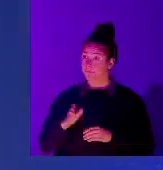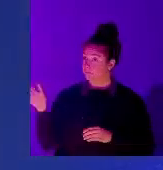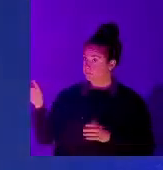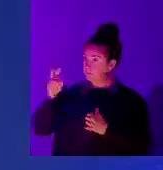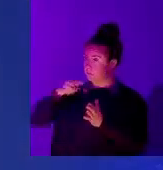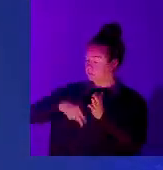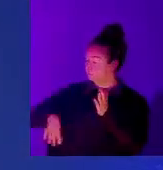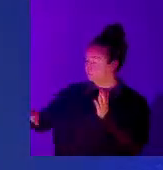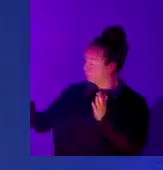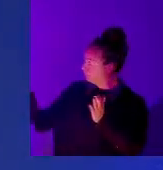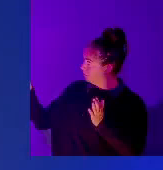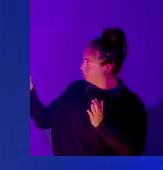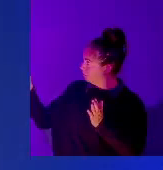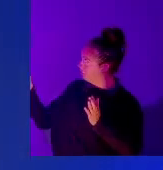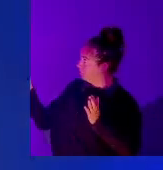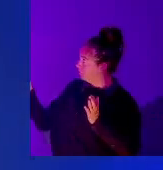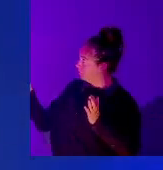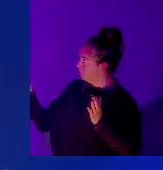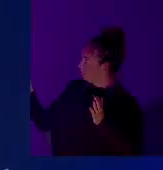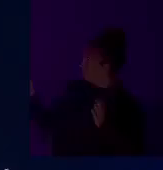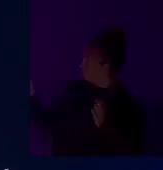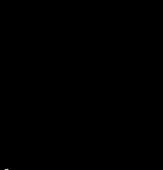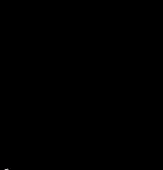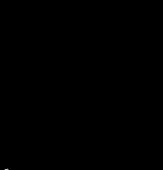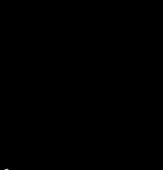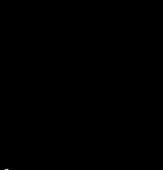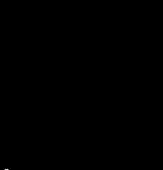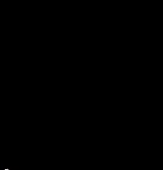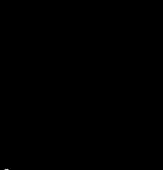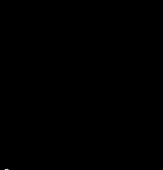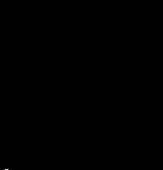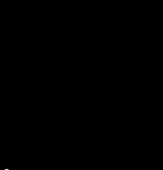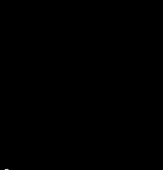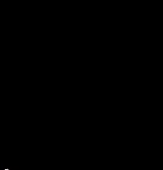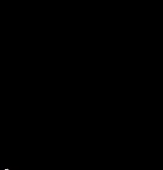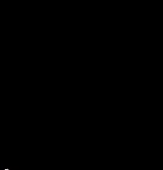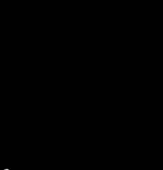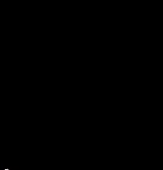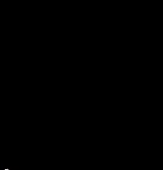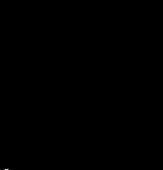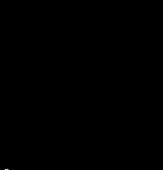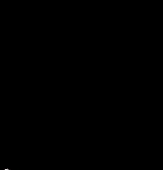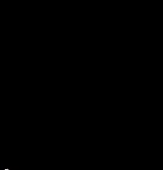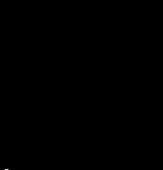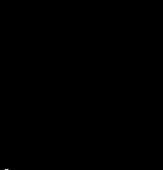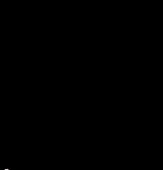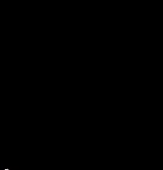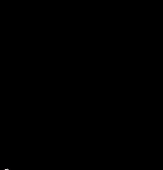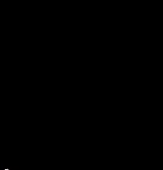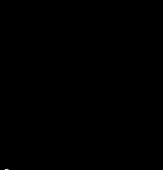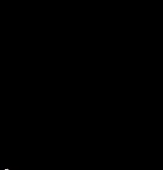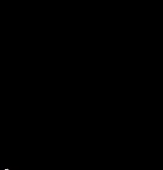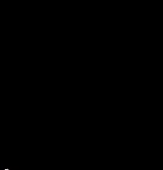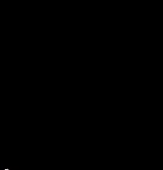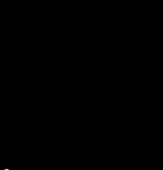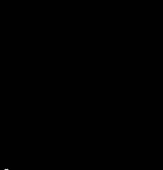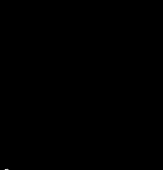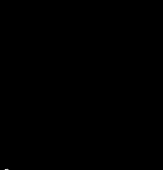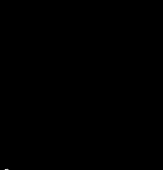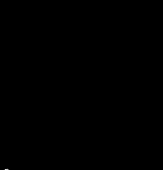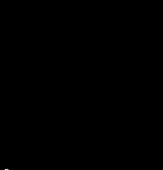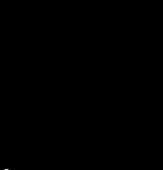God, Thou art worthy, O Lord, to receive glory and honor and power, for Thou hast created all